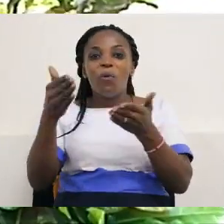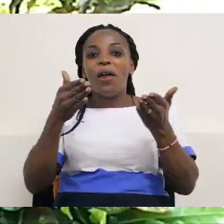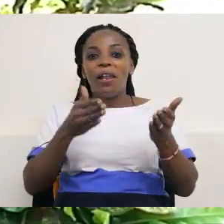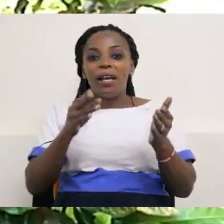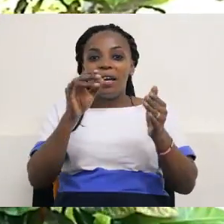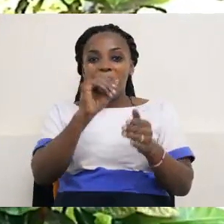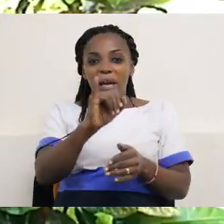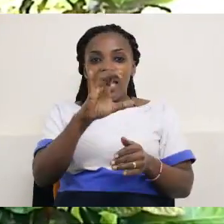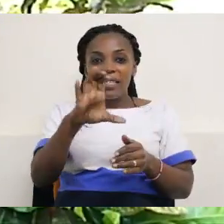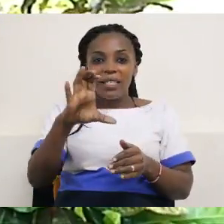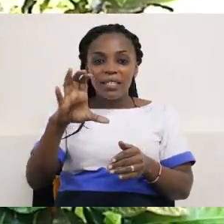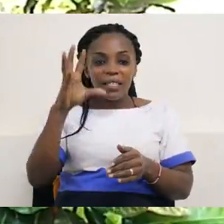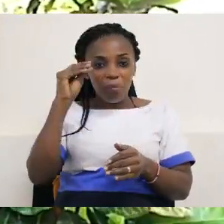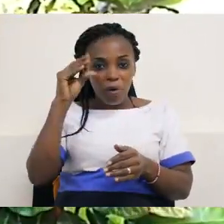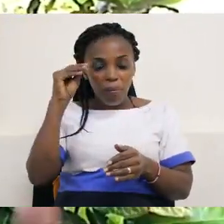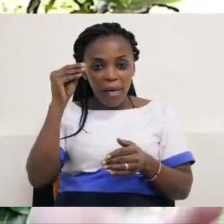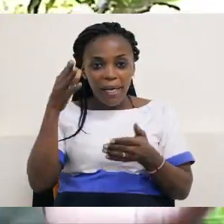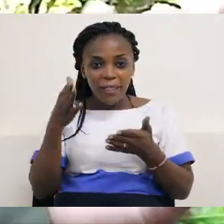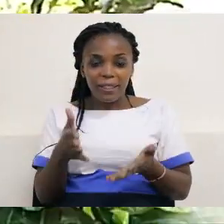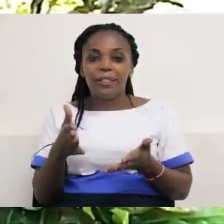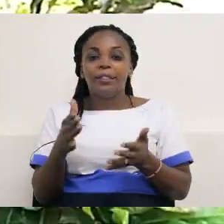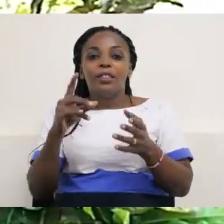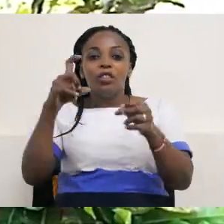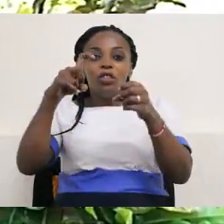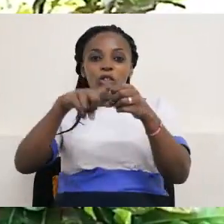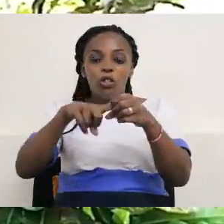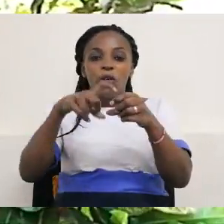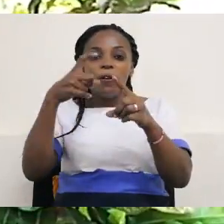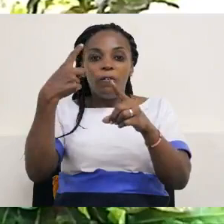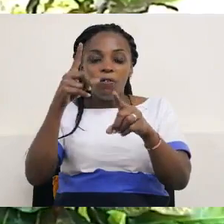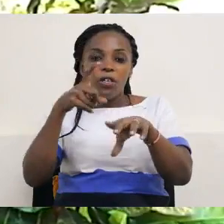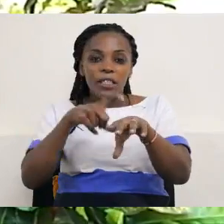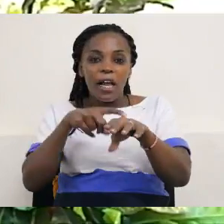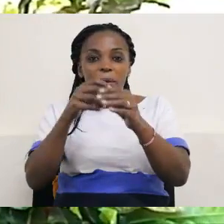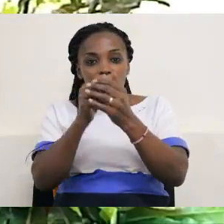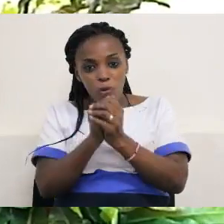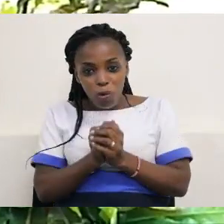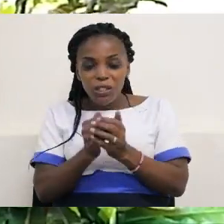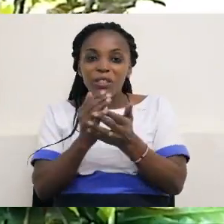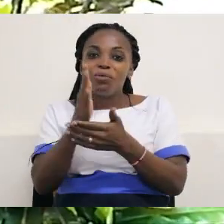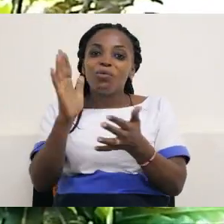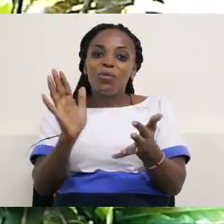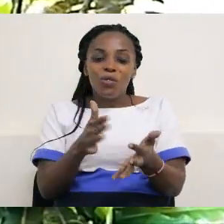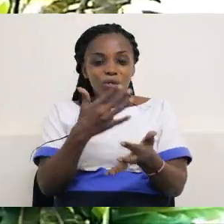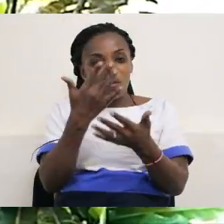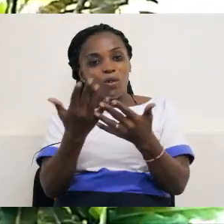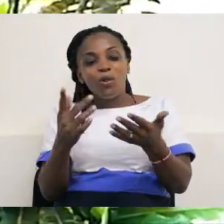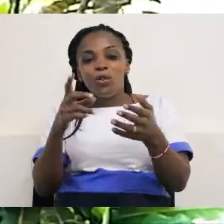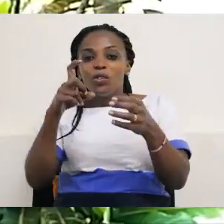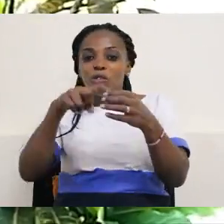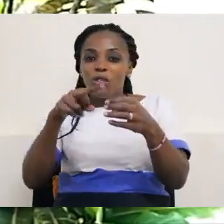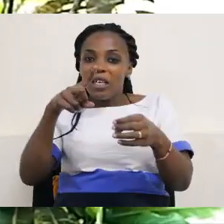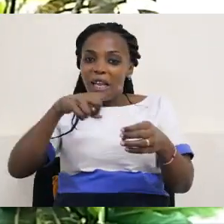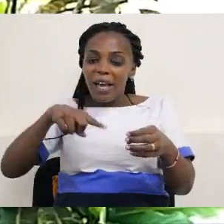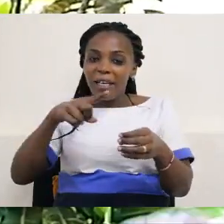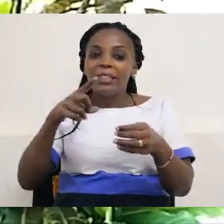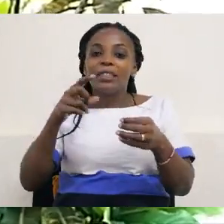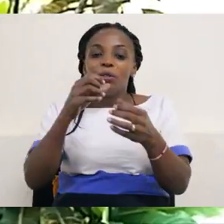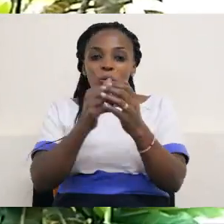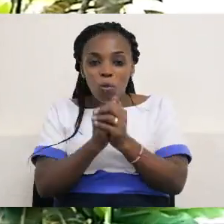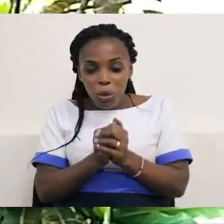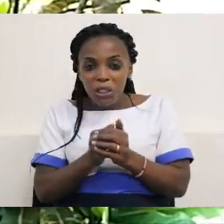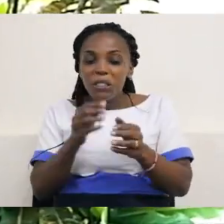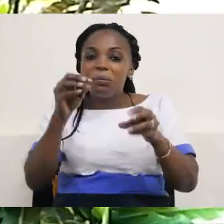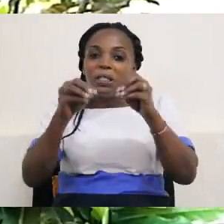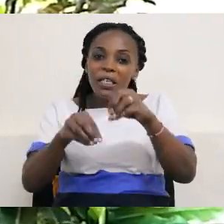to International Christian Center Mombasa. Join us for a time of worship through song. Join us for a time of worship in